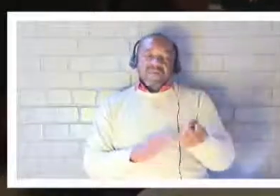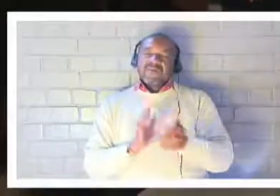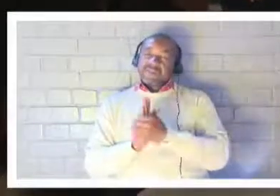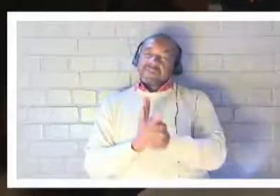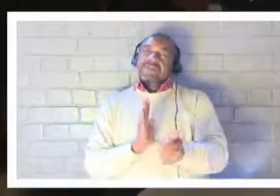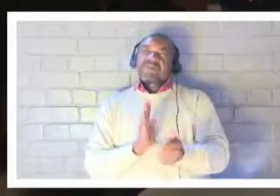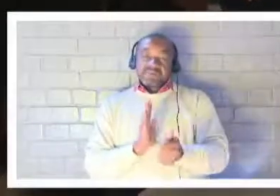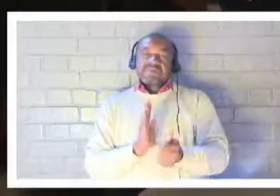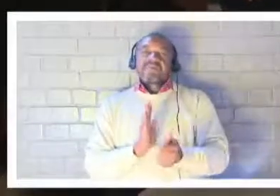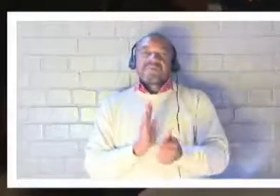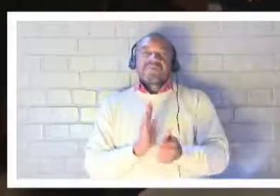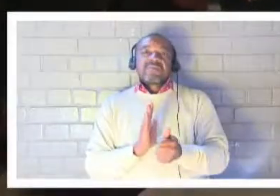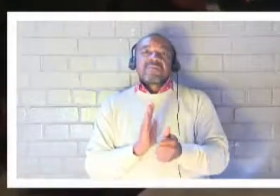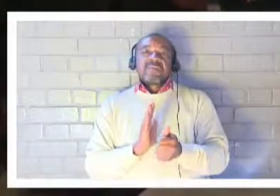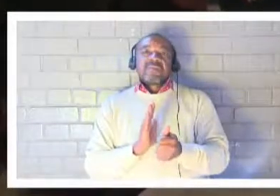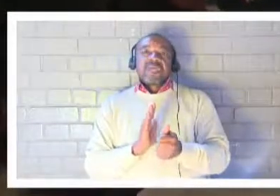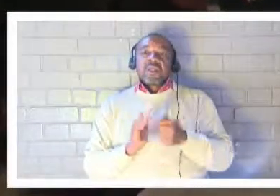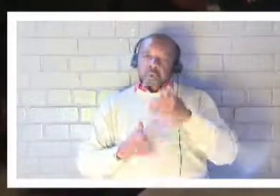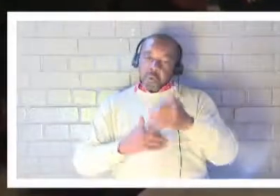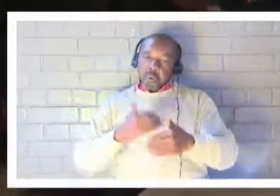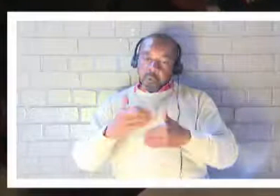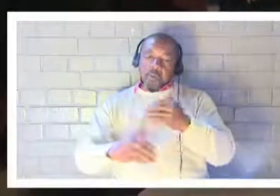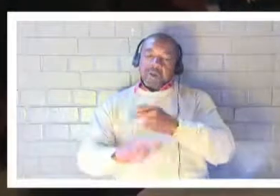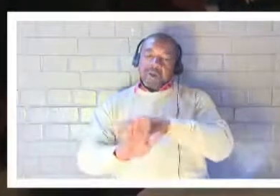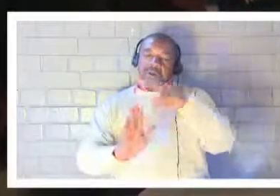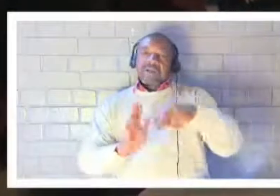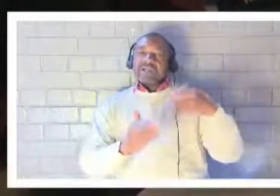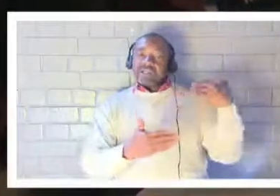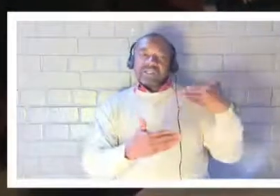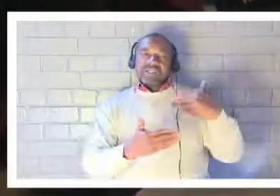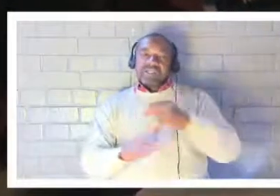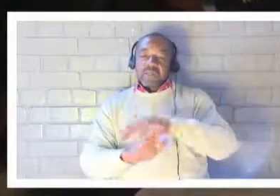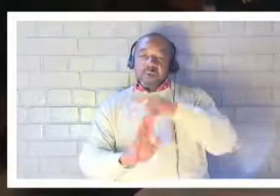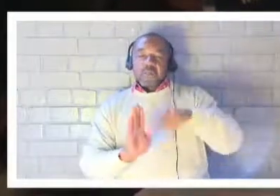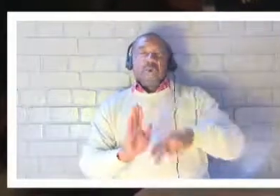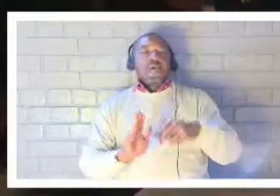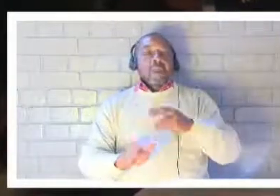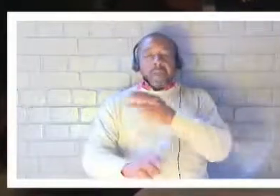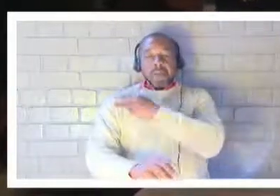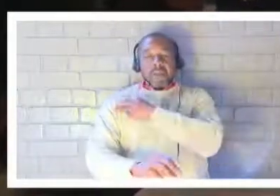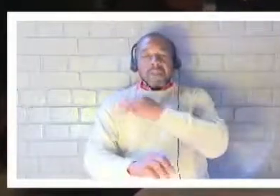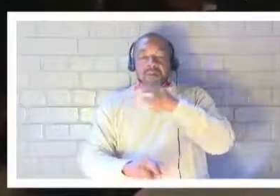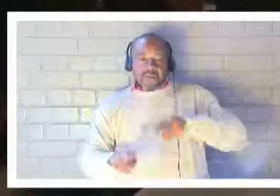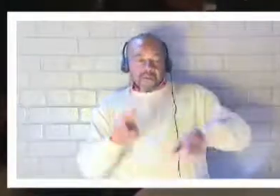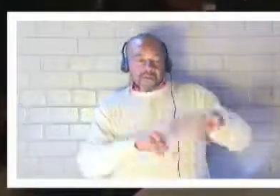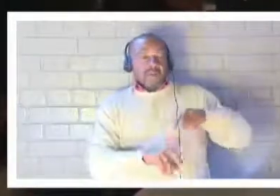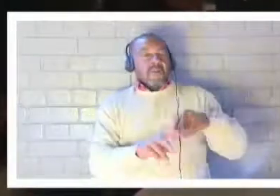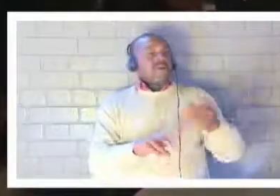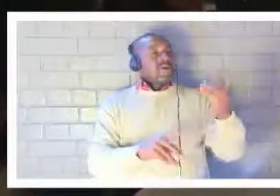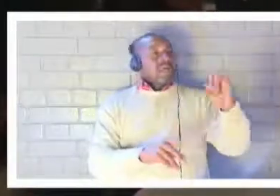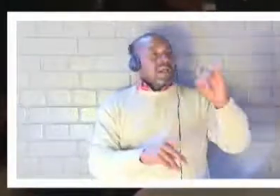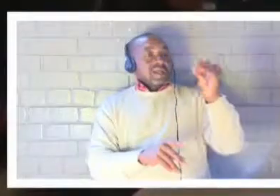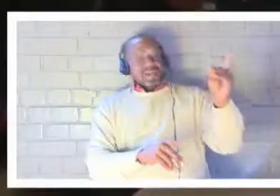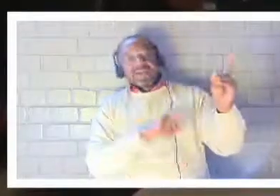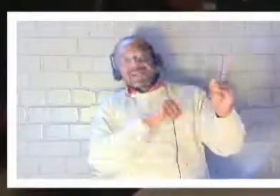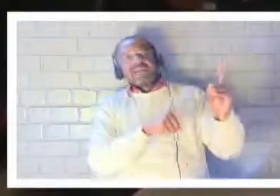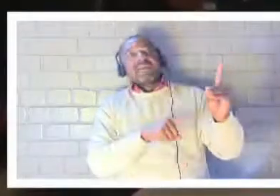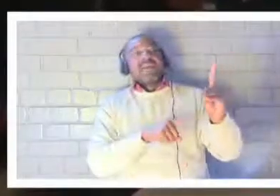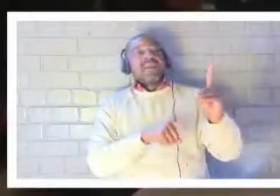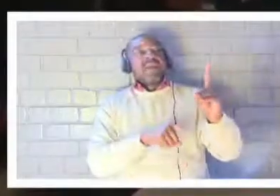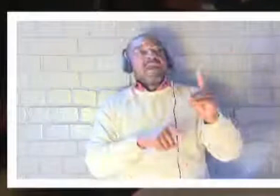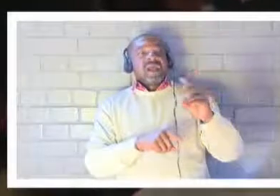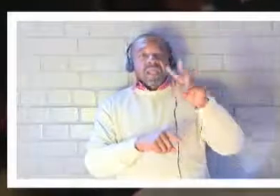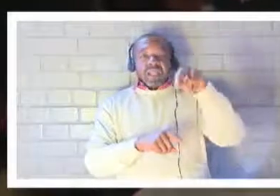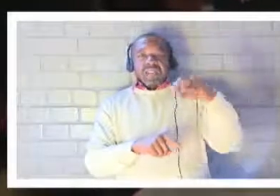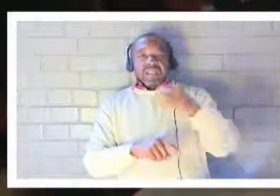skills to run those projects. Since the project managers are inspectors from DID, obviously as the end